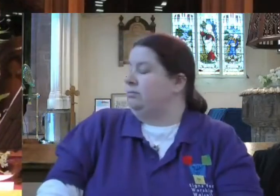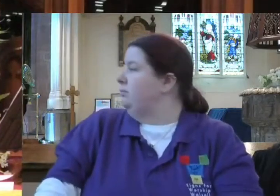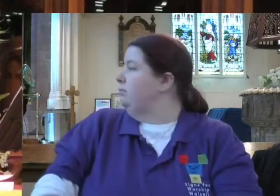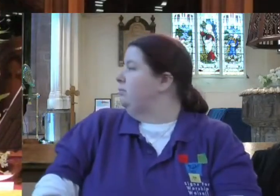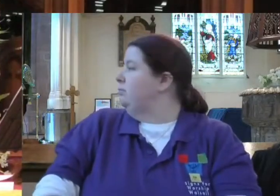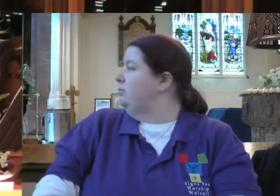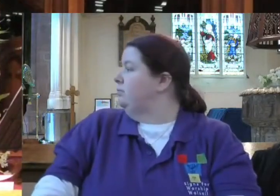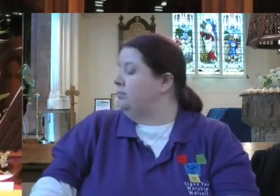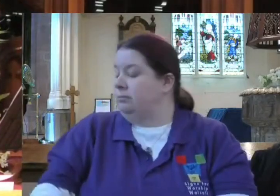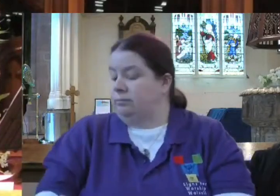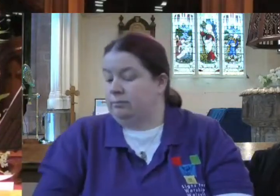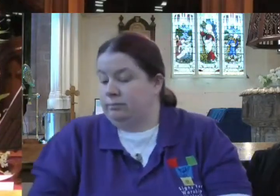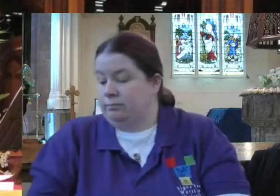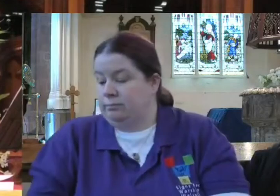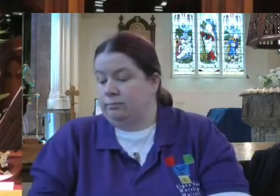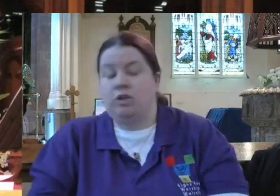Say again?